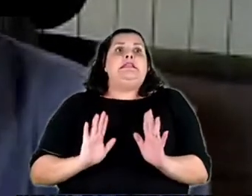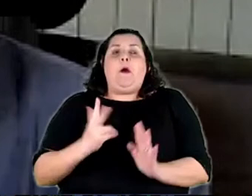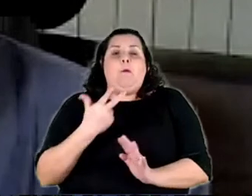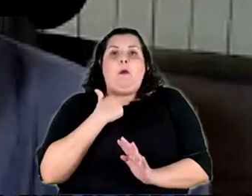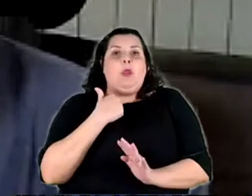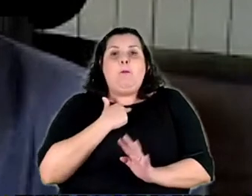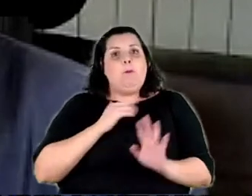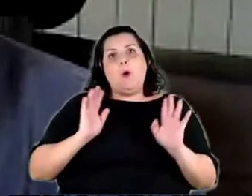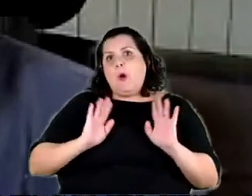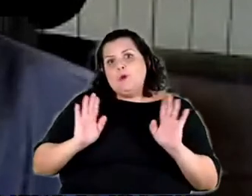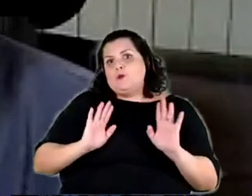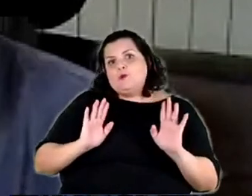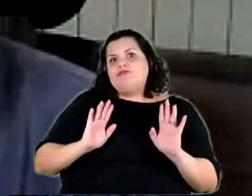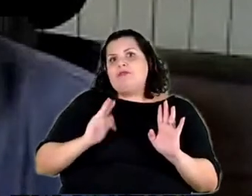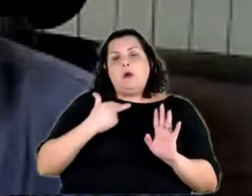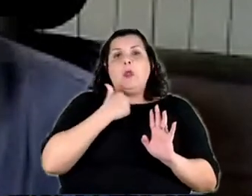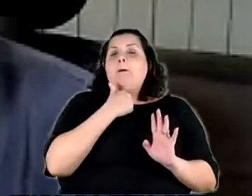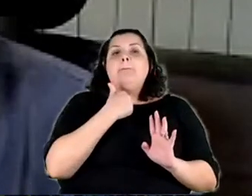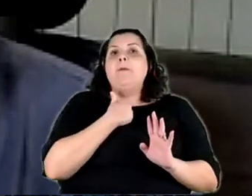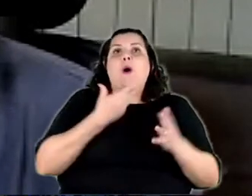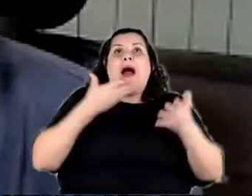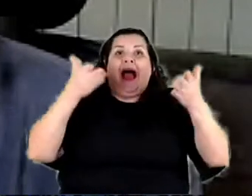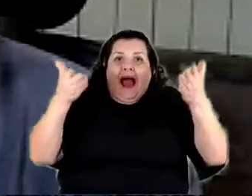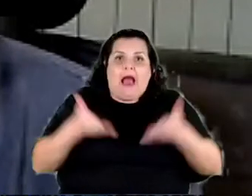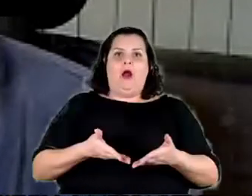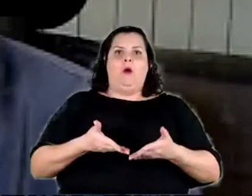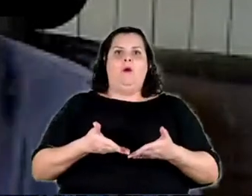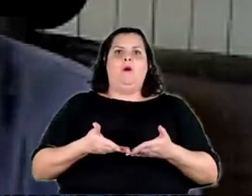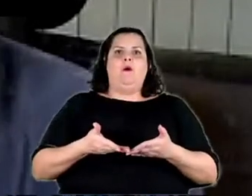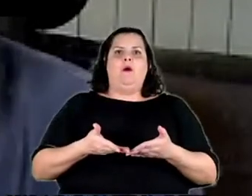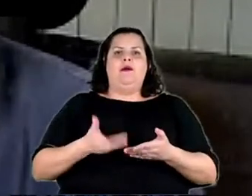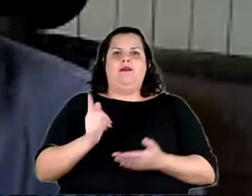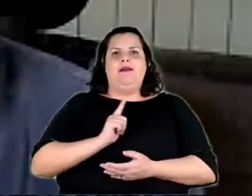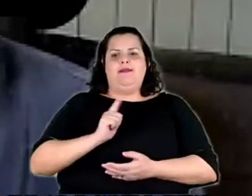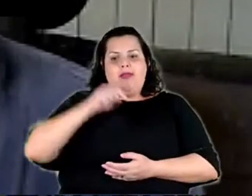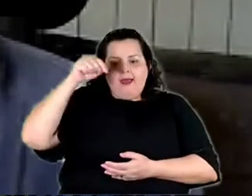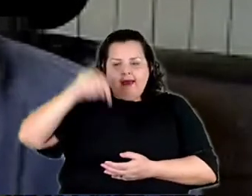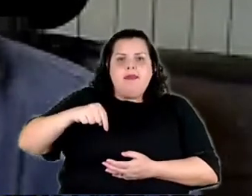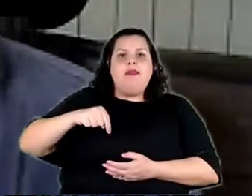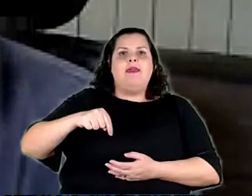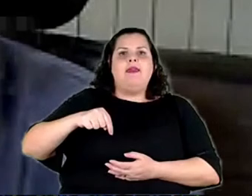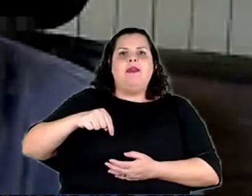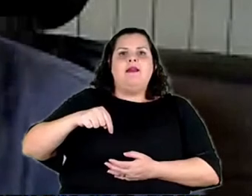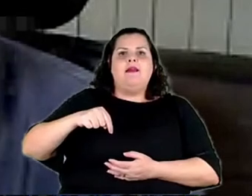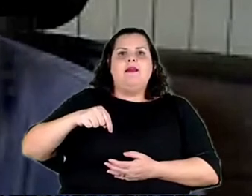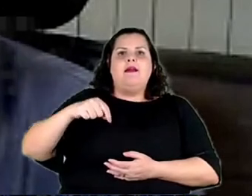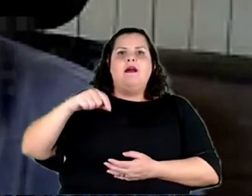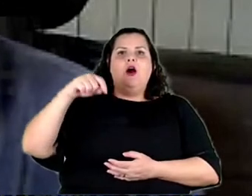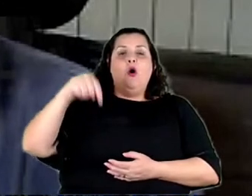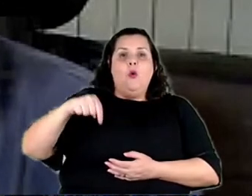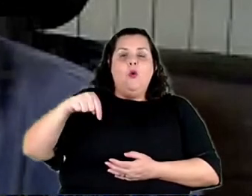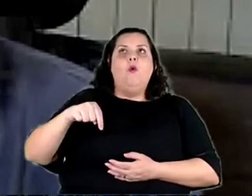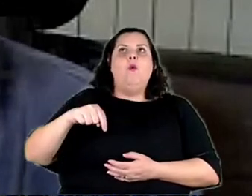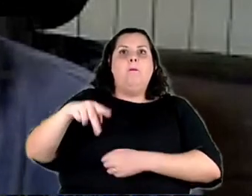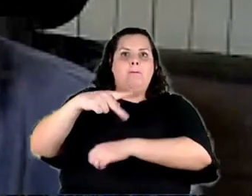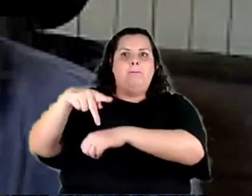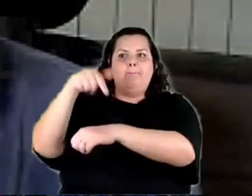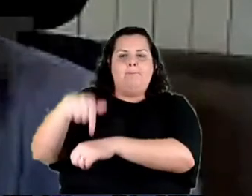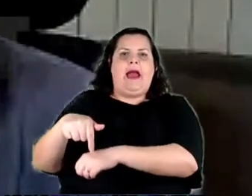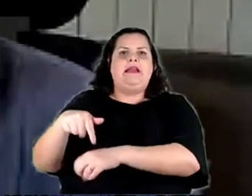But reading those letters forced me to listen to the voices